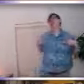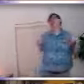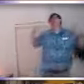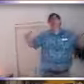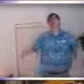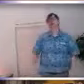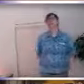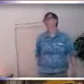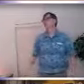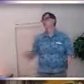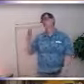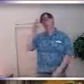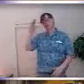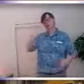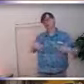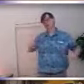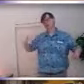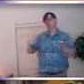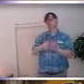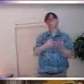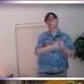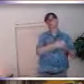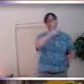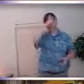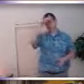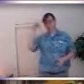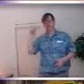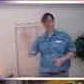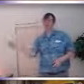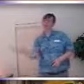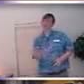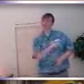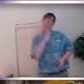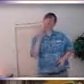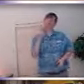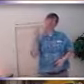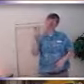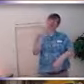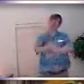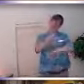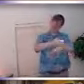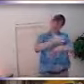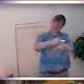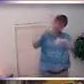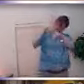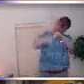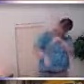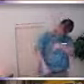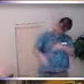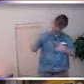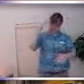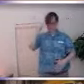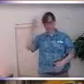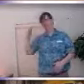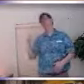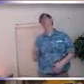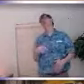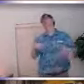they know is struggle. They've forgotten who they are. They've been programmed so deeply to think that fear is